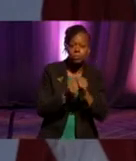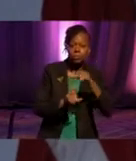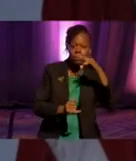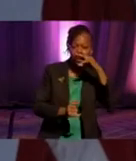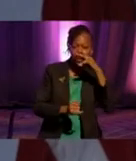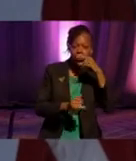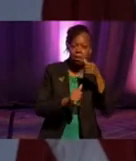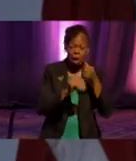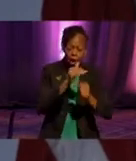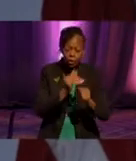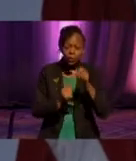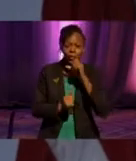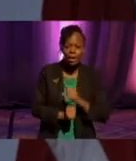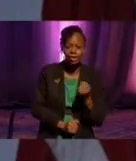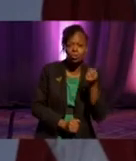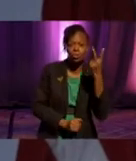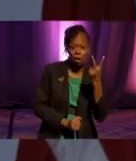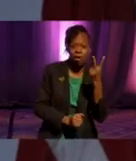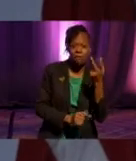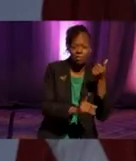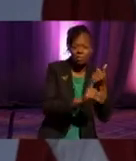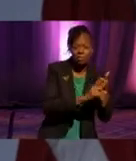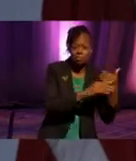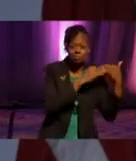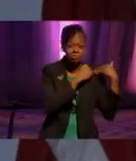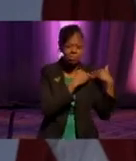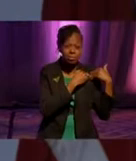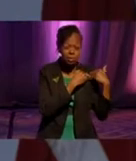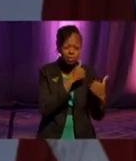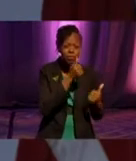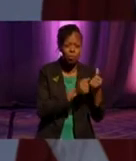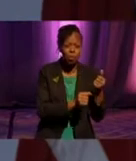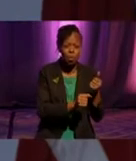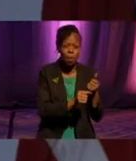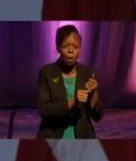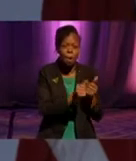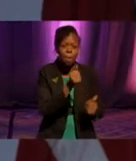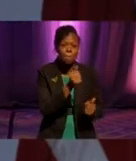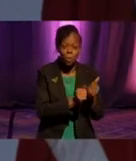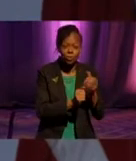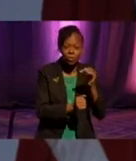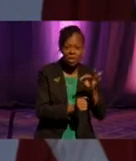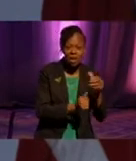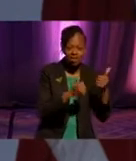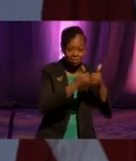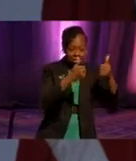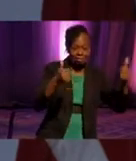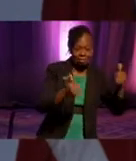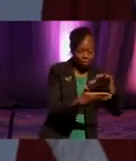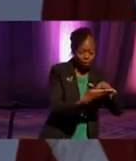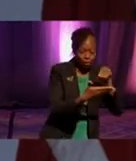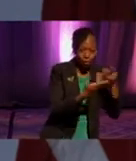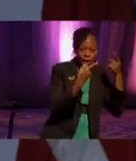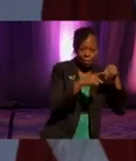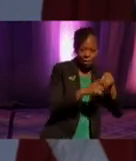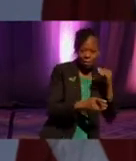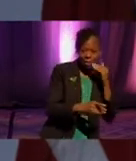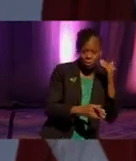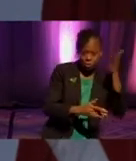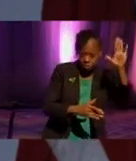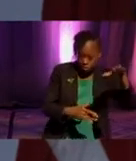of 12 were responsible for the majority of distance learning in their homes. Anybody know about